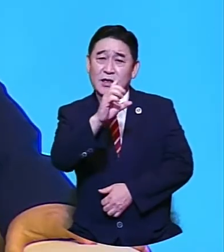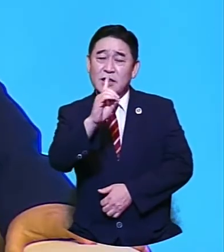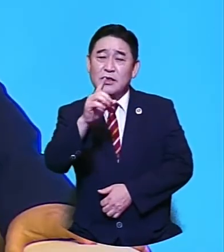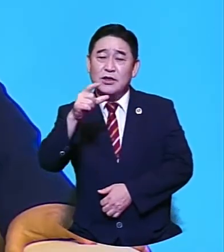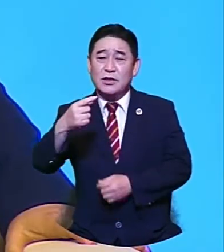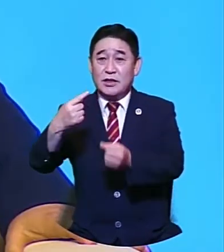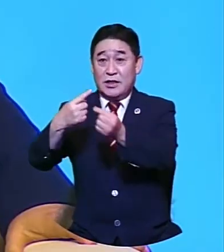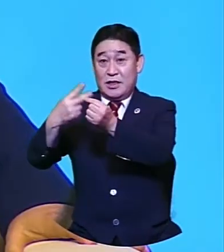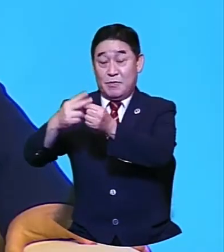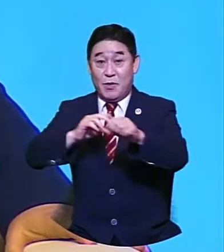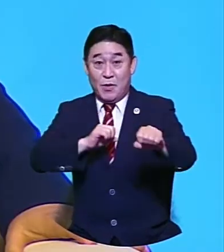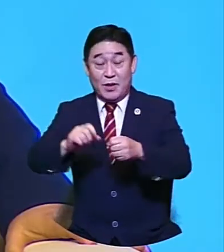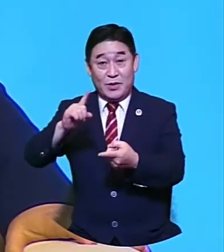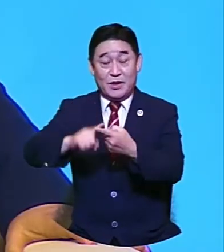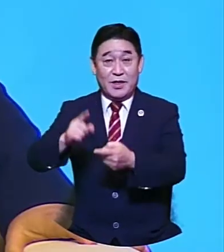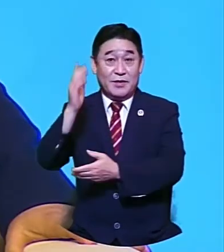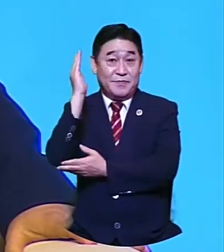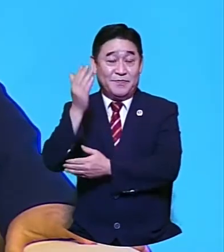Yes.